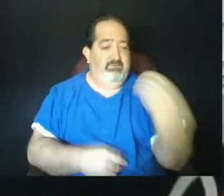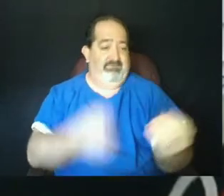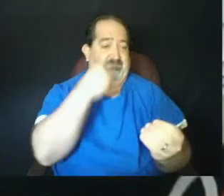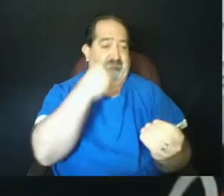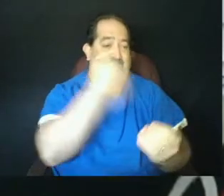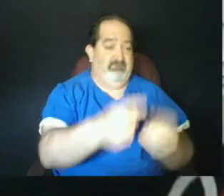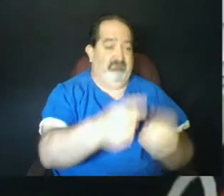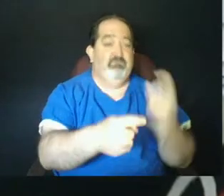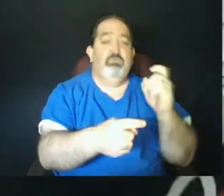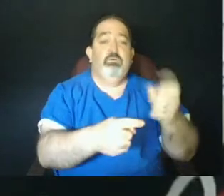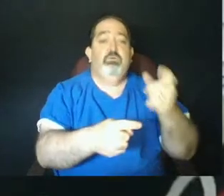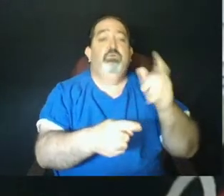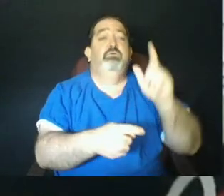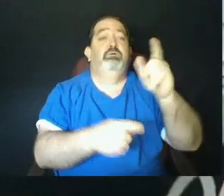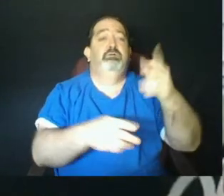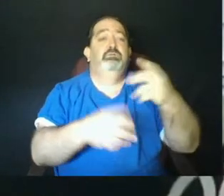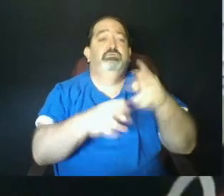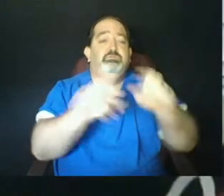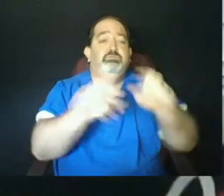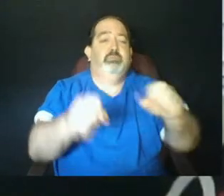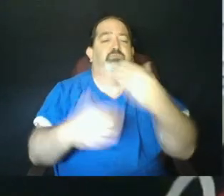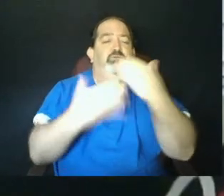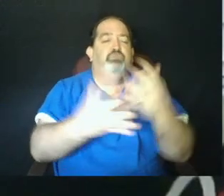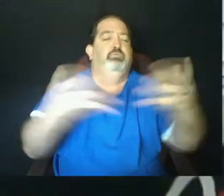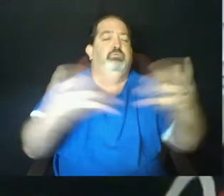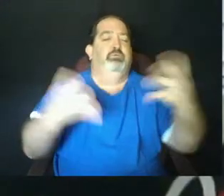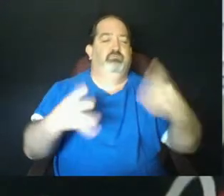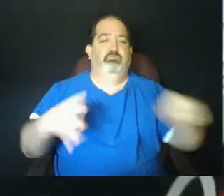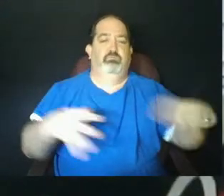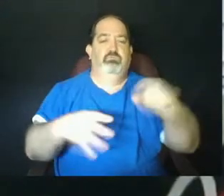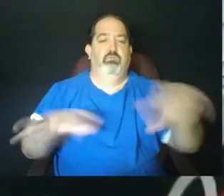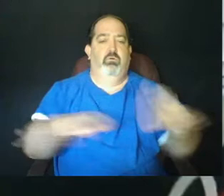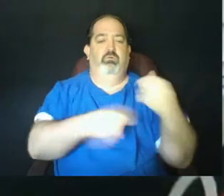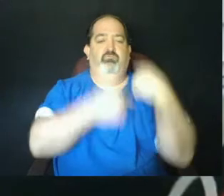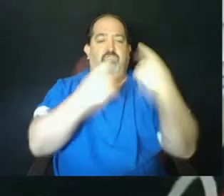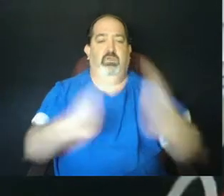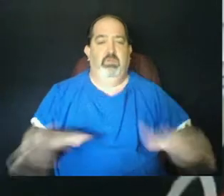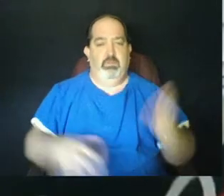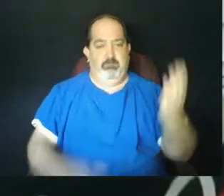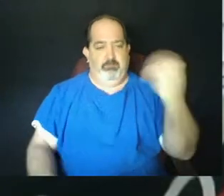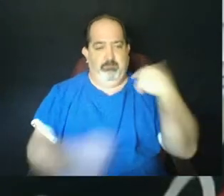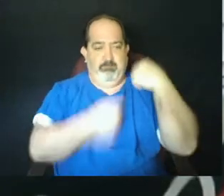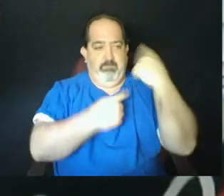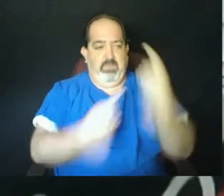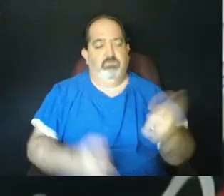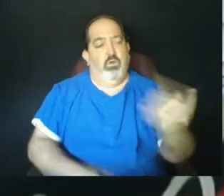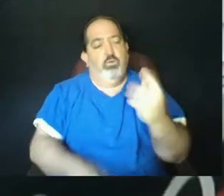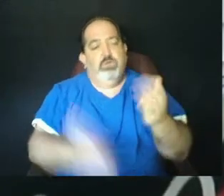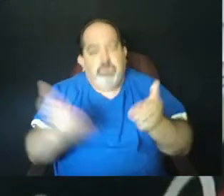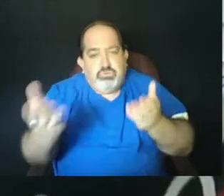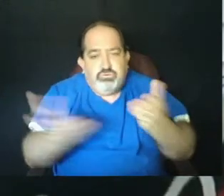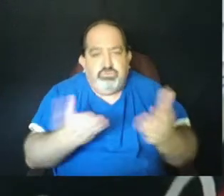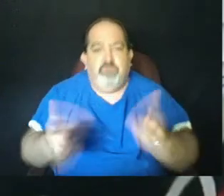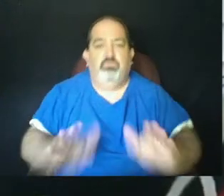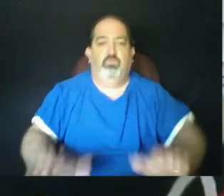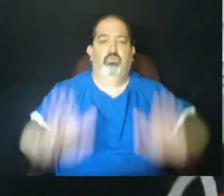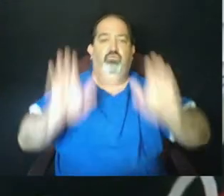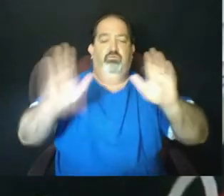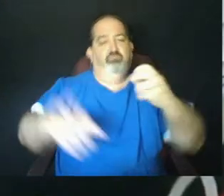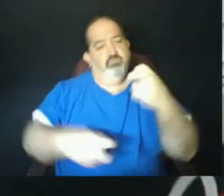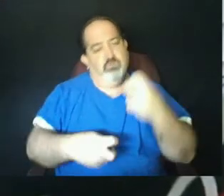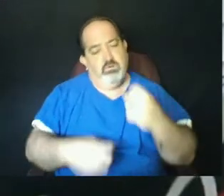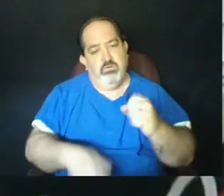you as soon as we can. Thank you for everything you've done for us in the past. You always serve with such a great